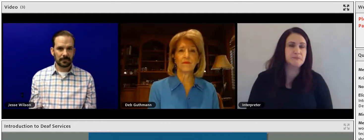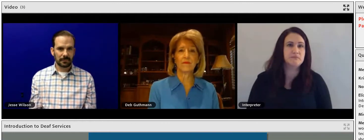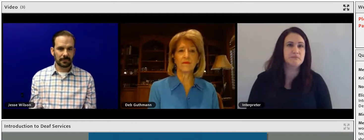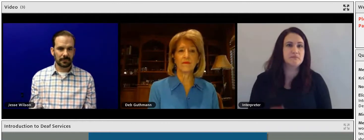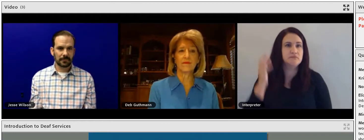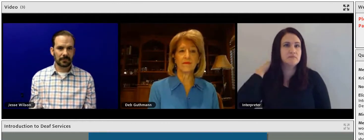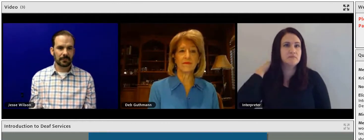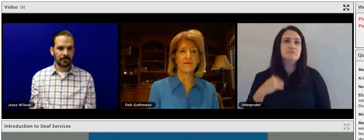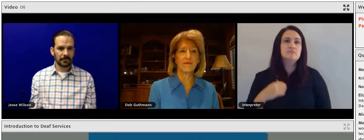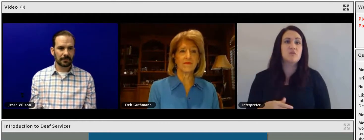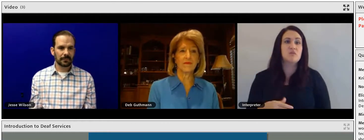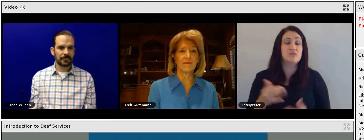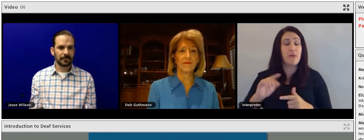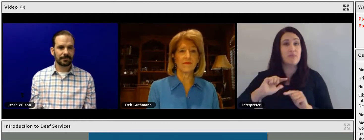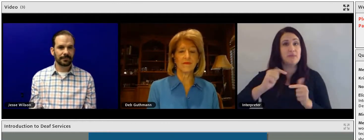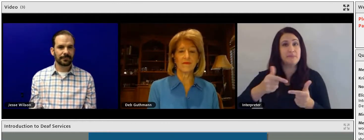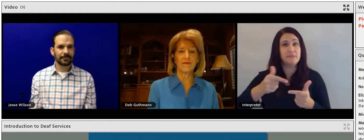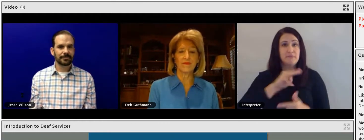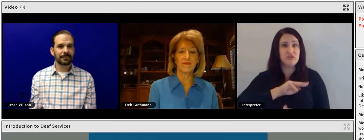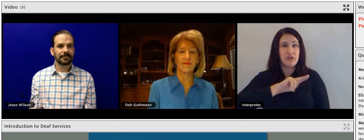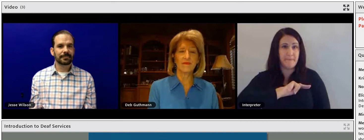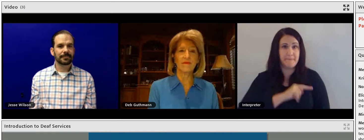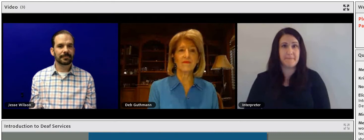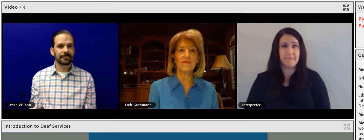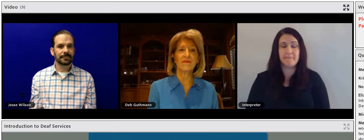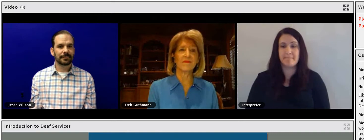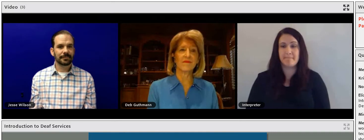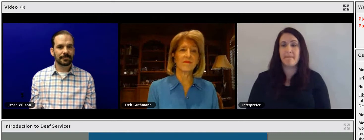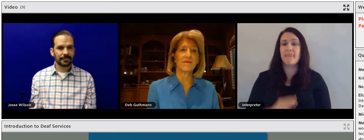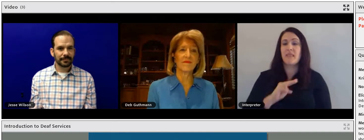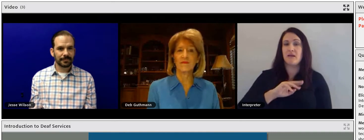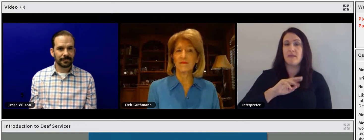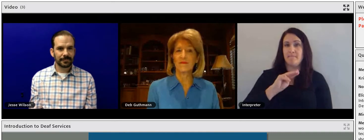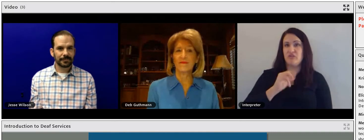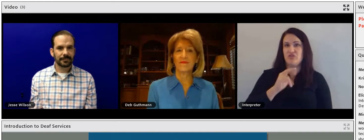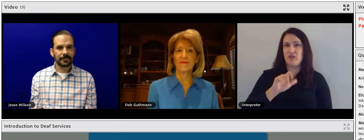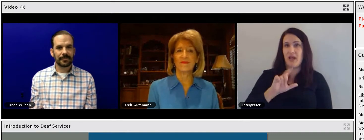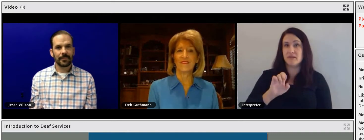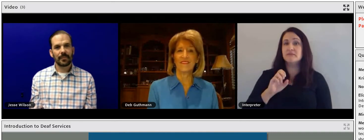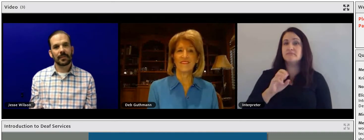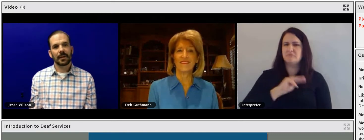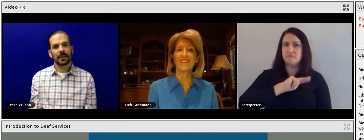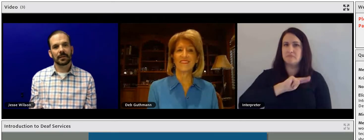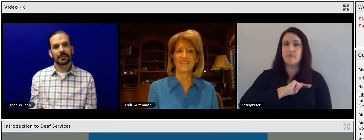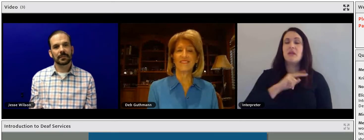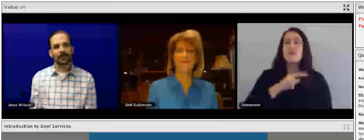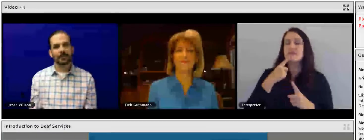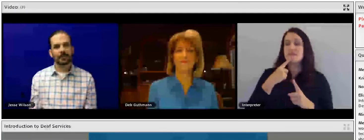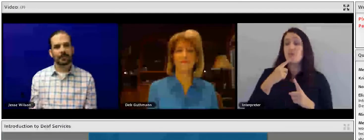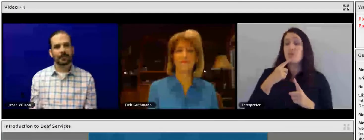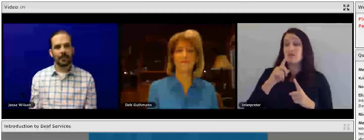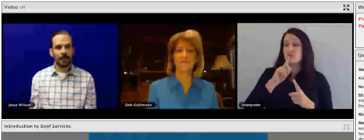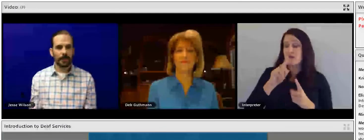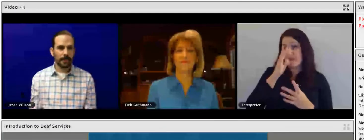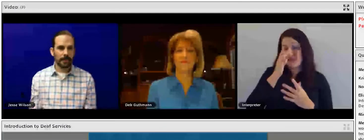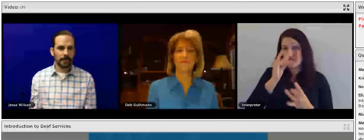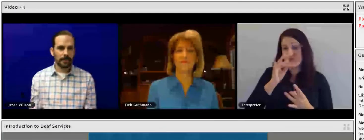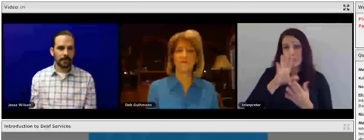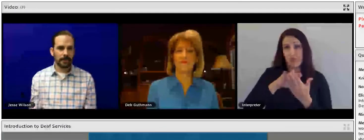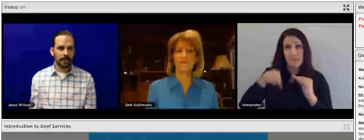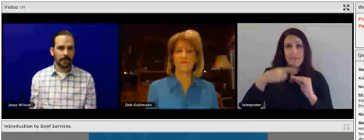So, and with that, I'll turn it back over to Michelle. Thank you so much, Sharon. It's been an interesting process to learn about the regional and the